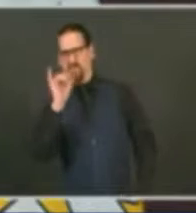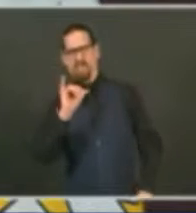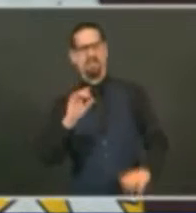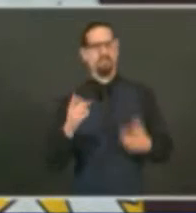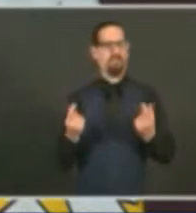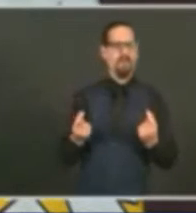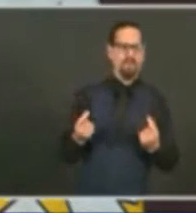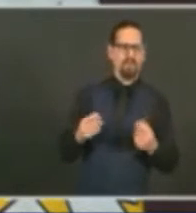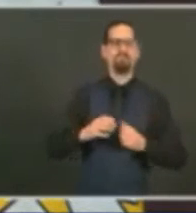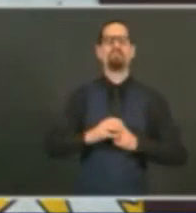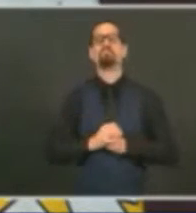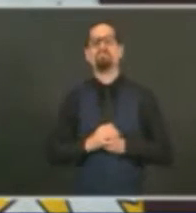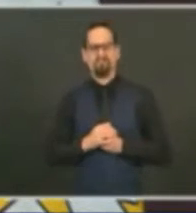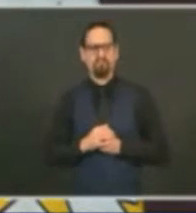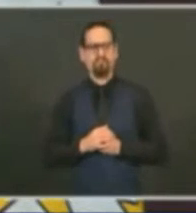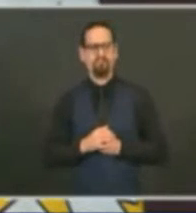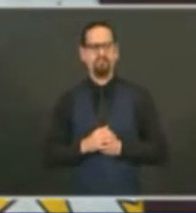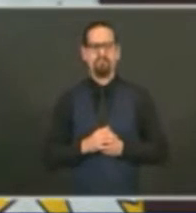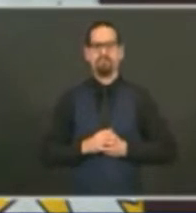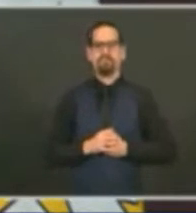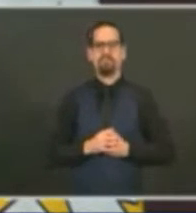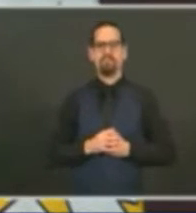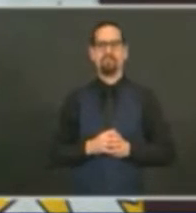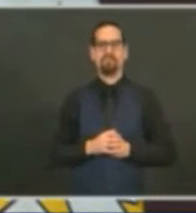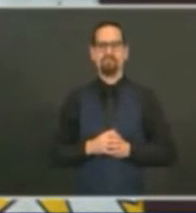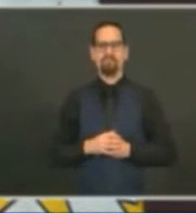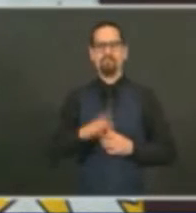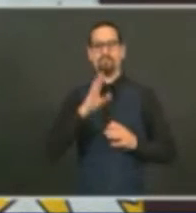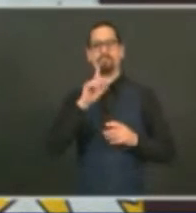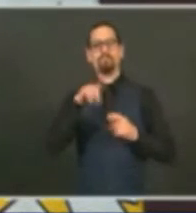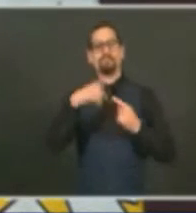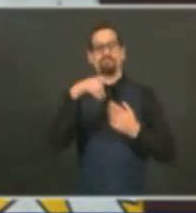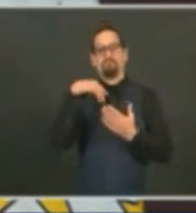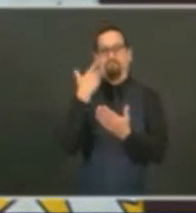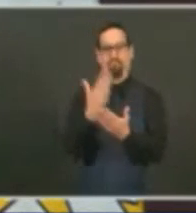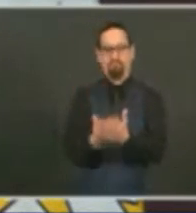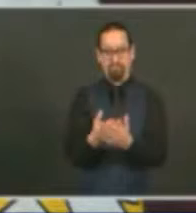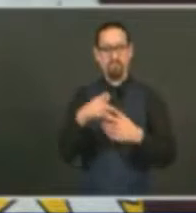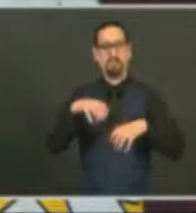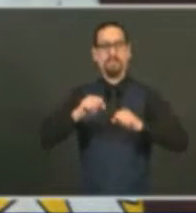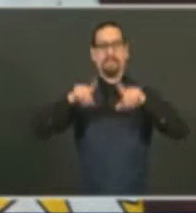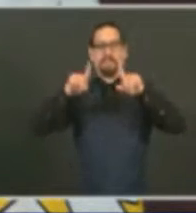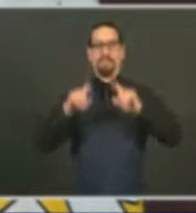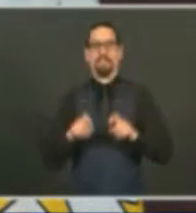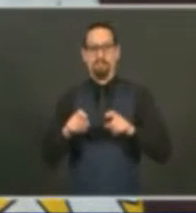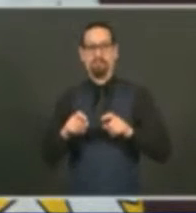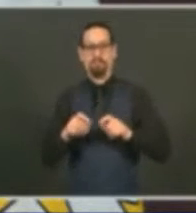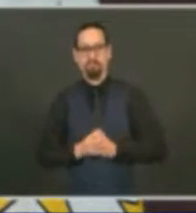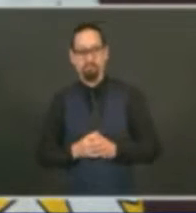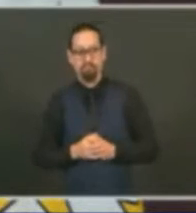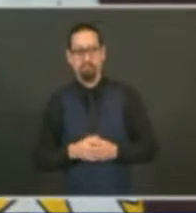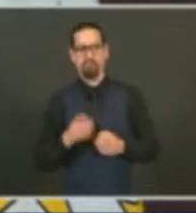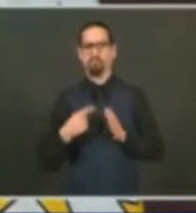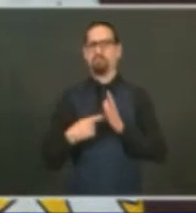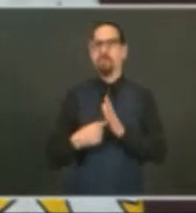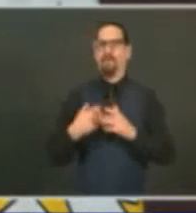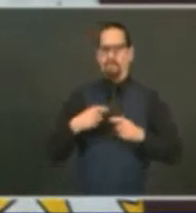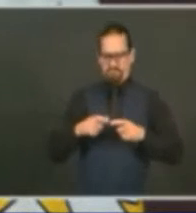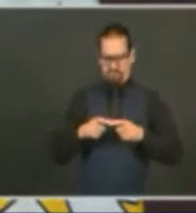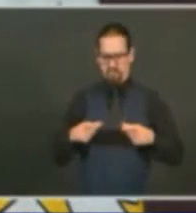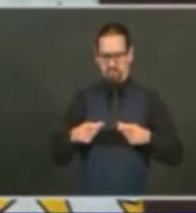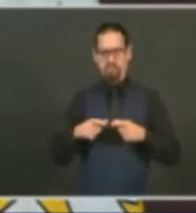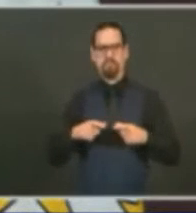this can be. When you go to get tested, there's very minimal equipment and